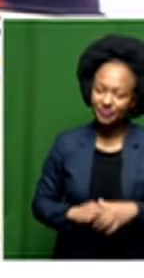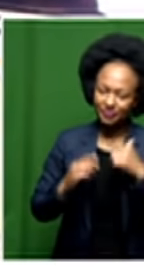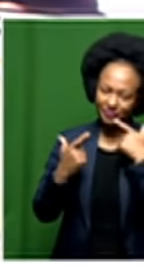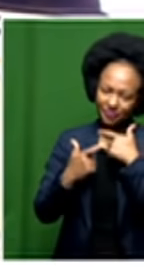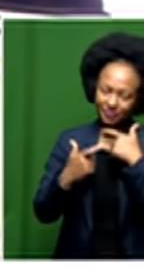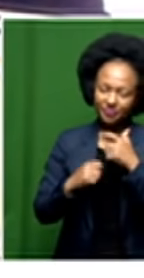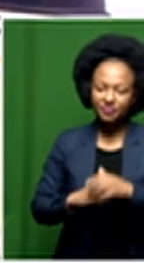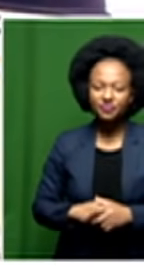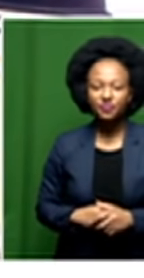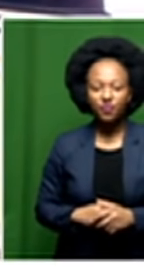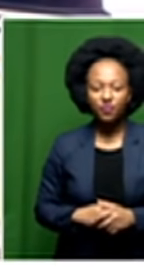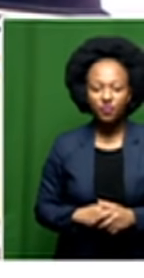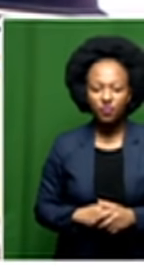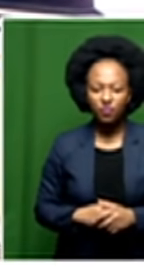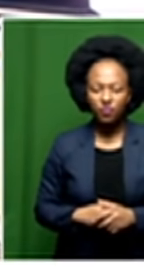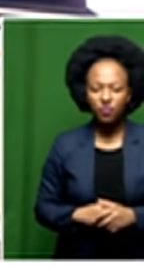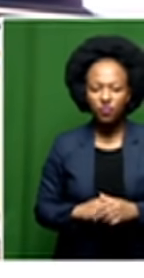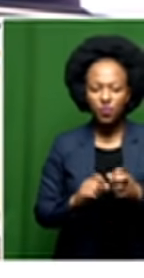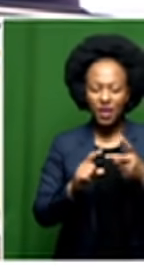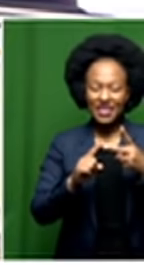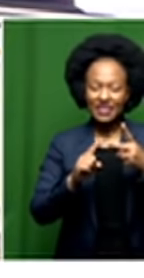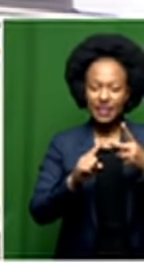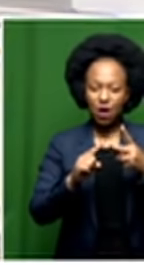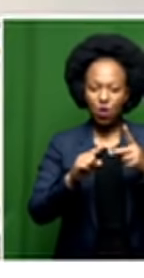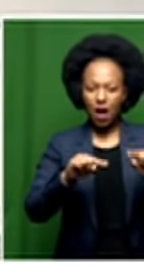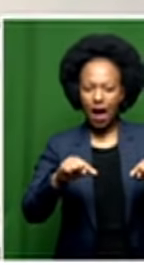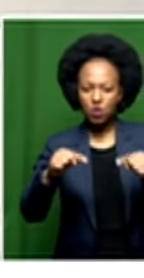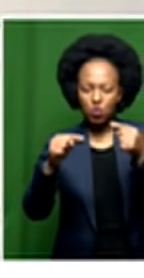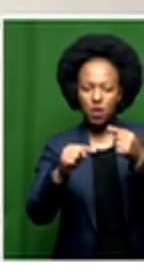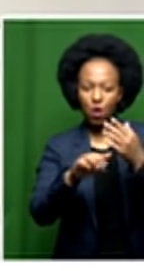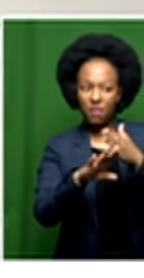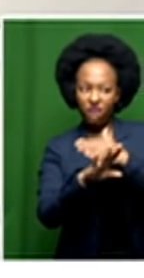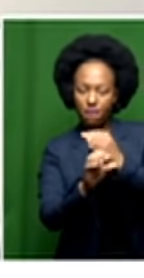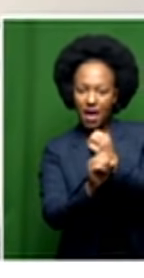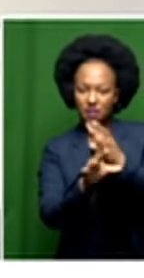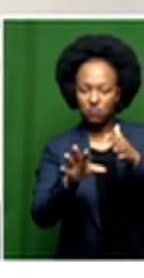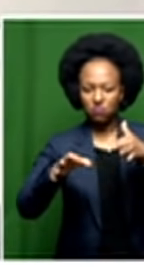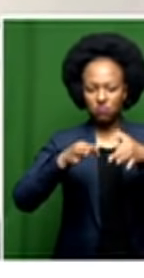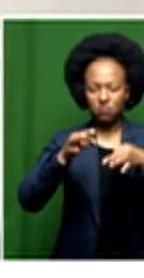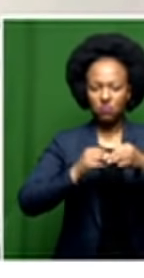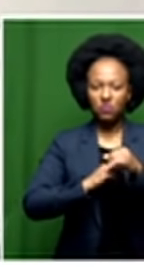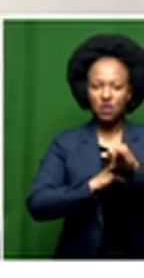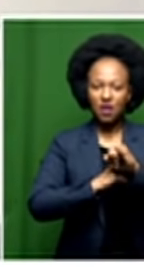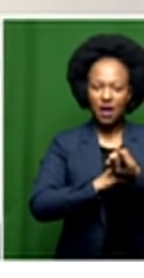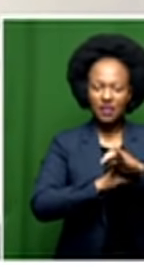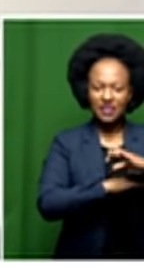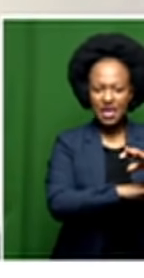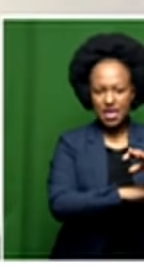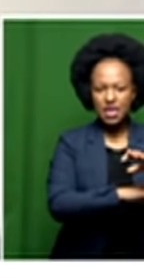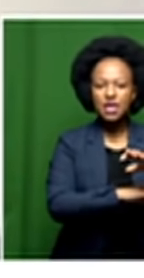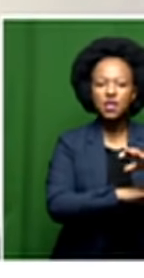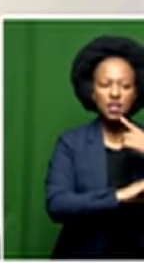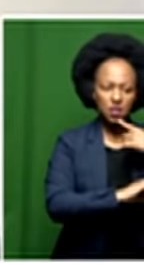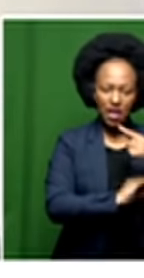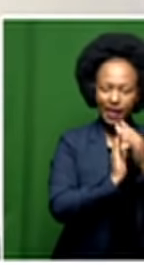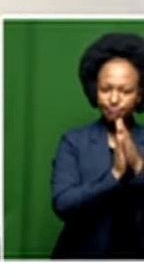So there is a second argument which we didn't explore in my initial response, which is the IEC has an alternative argument